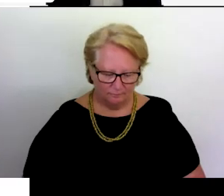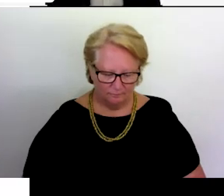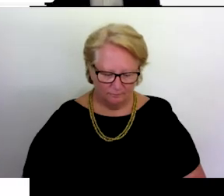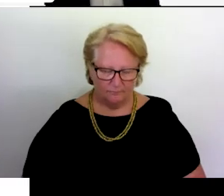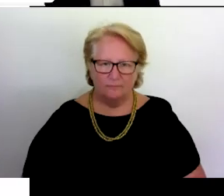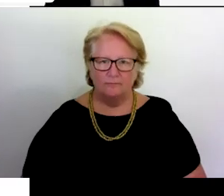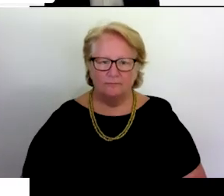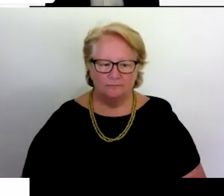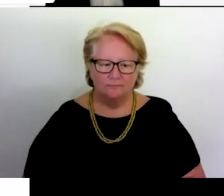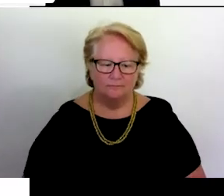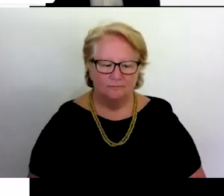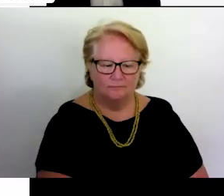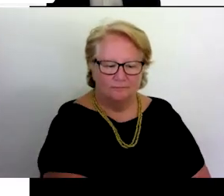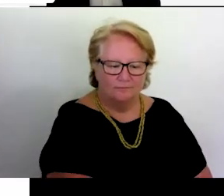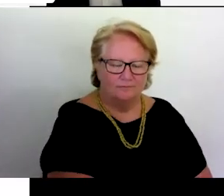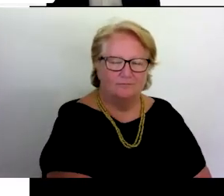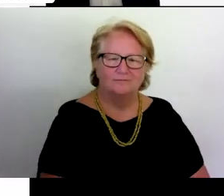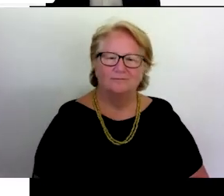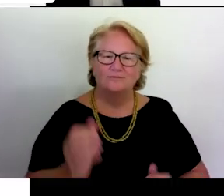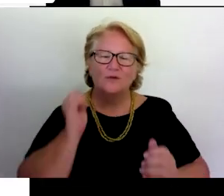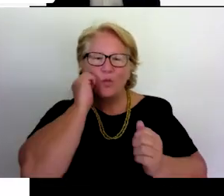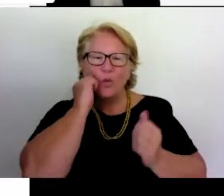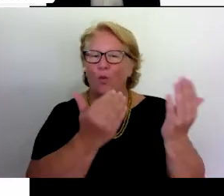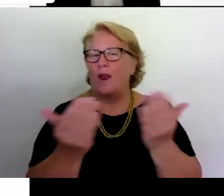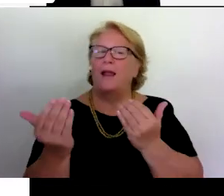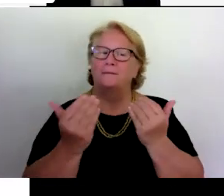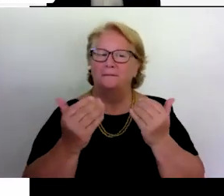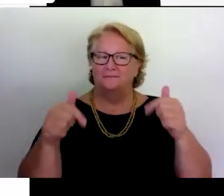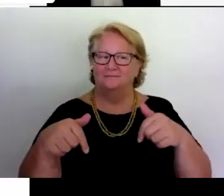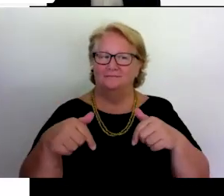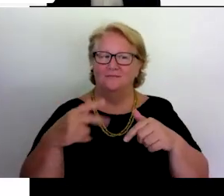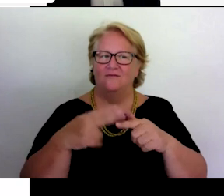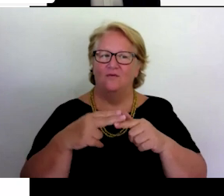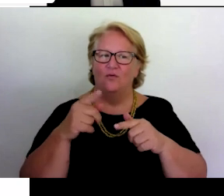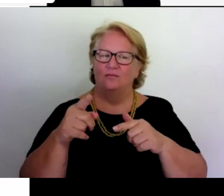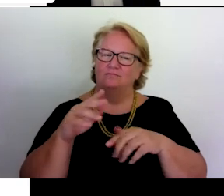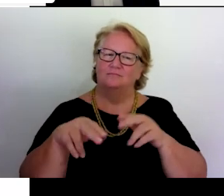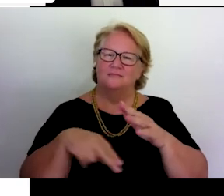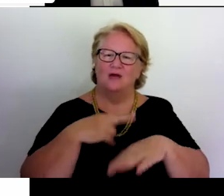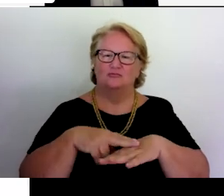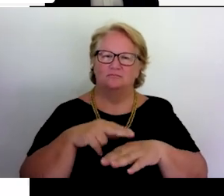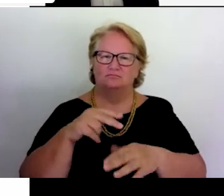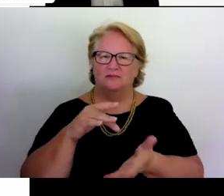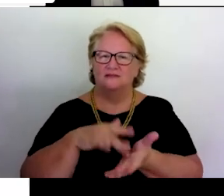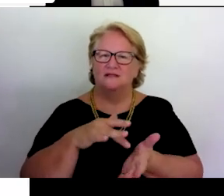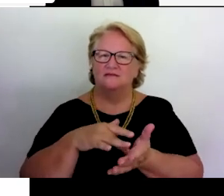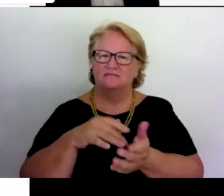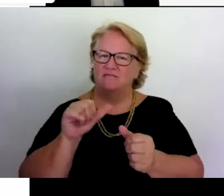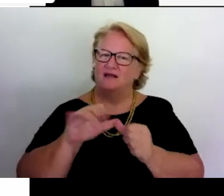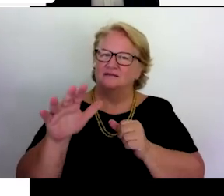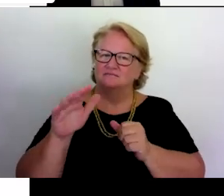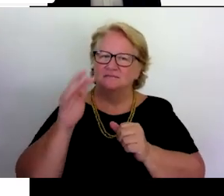A really warm welcome to you today to this webinar of the National Centre of Excellence in Intellectual Disability